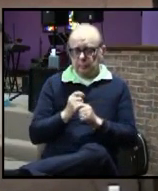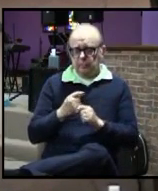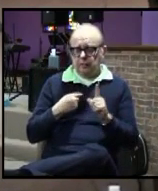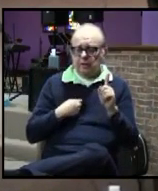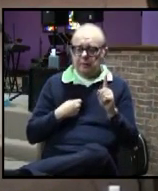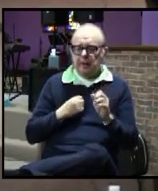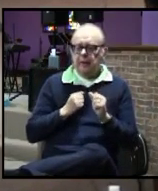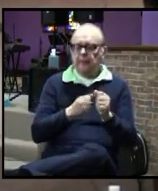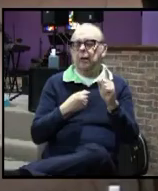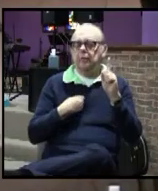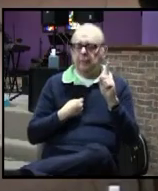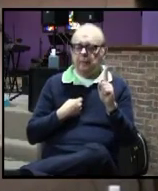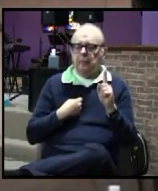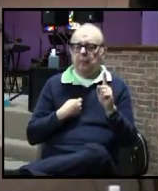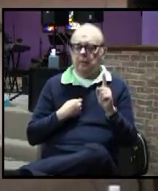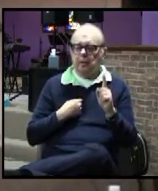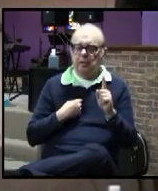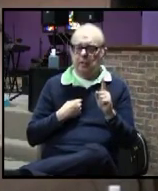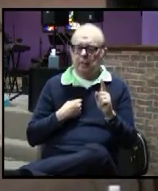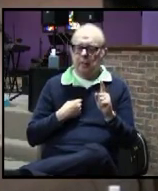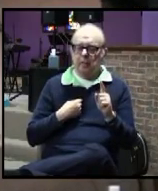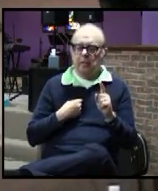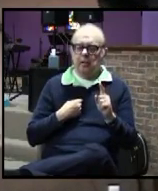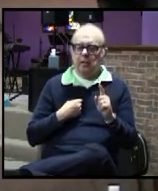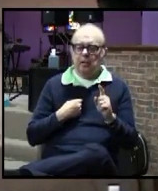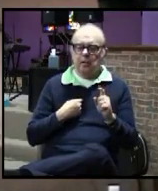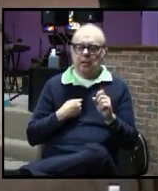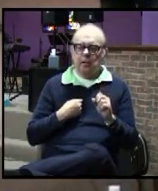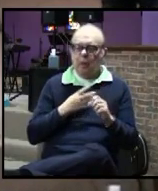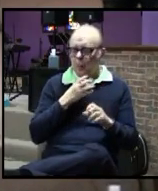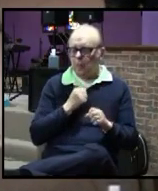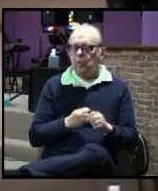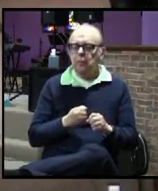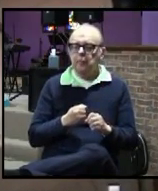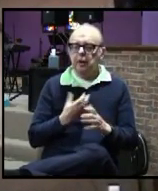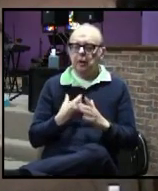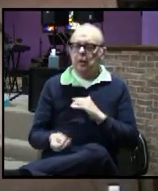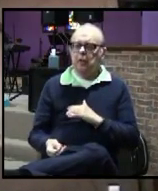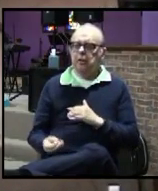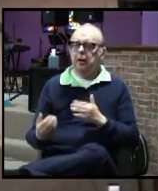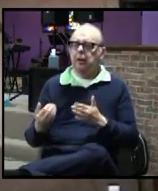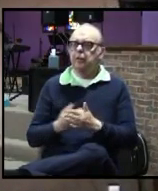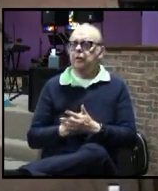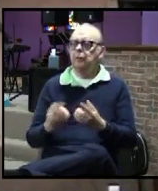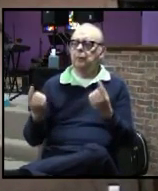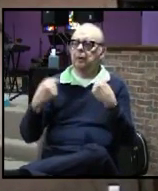if you follow me, the old will be gone. And the new will come.